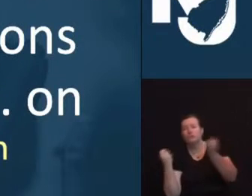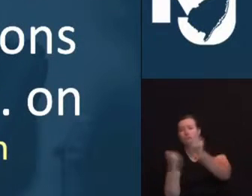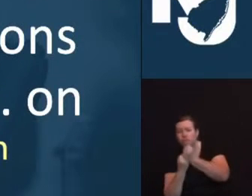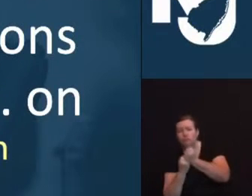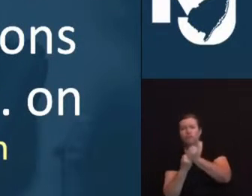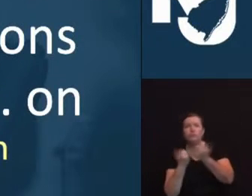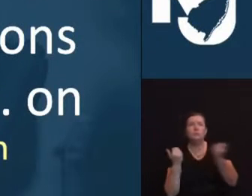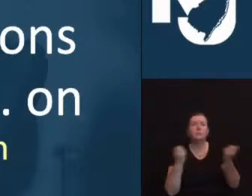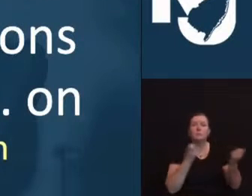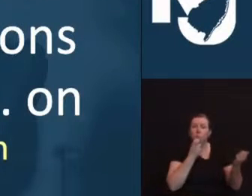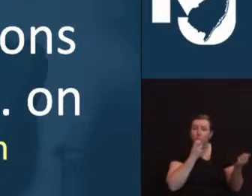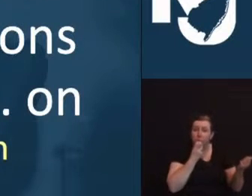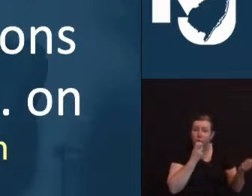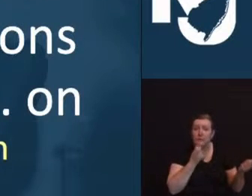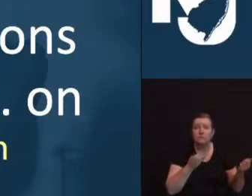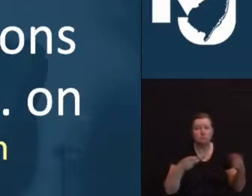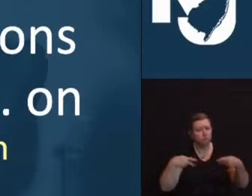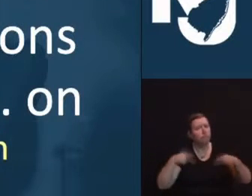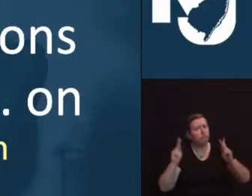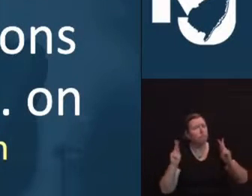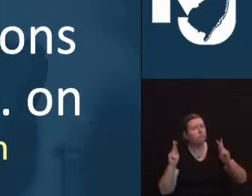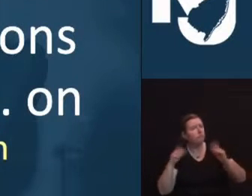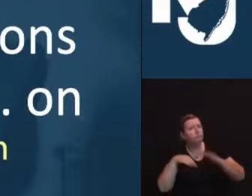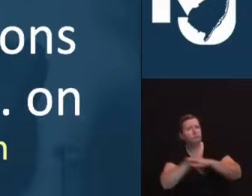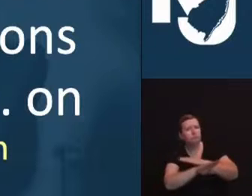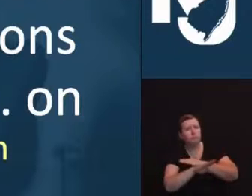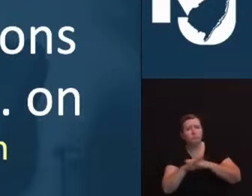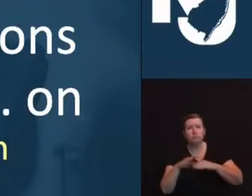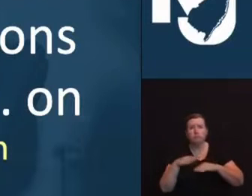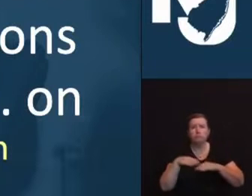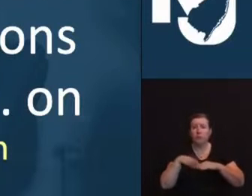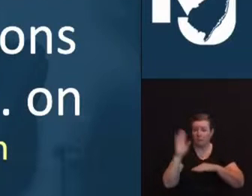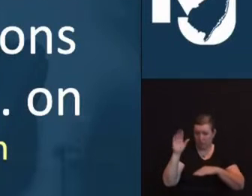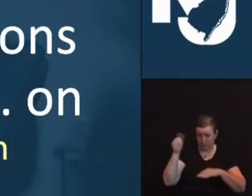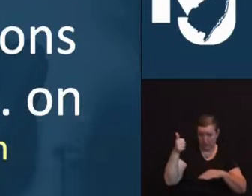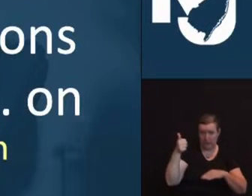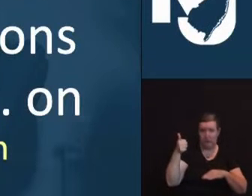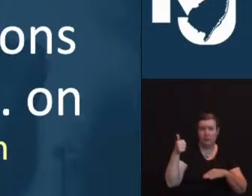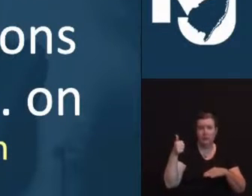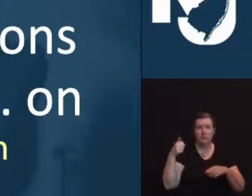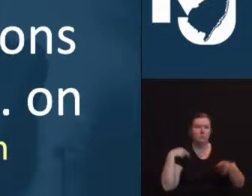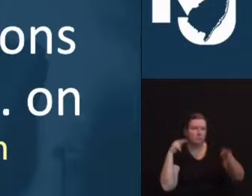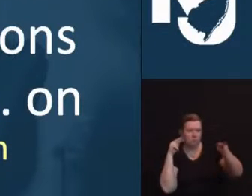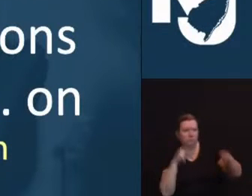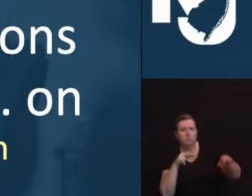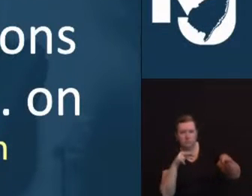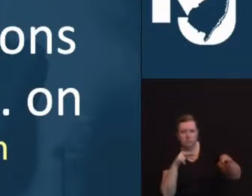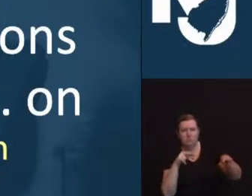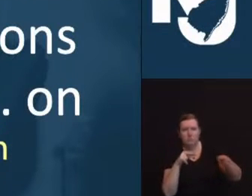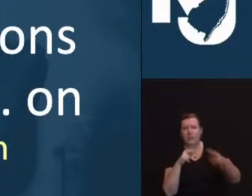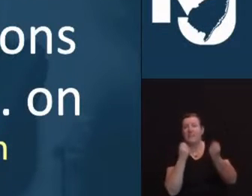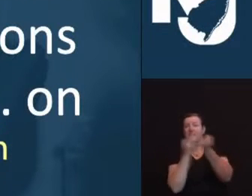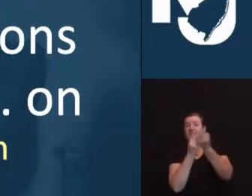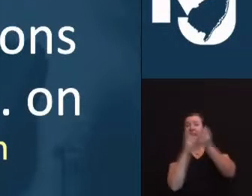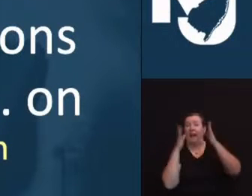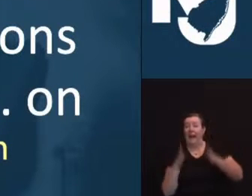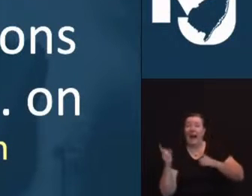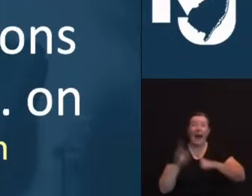where those necessary individuals exceed 10 people, spectators will not be permitted.